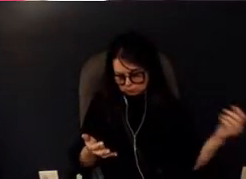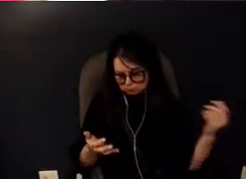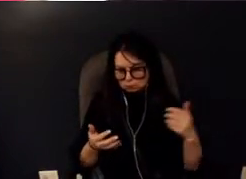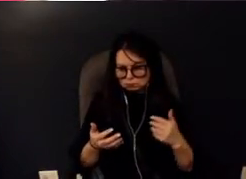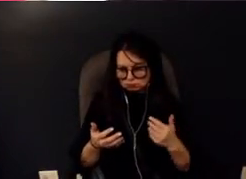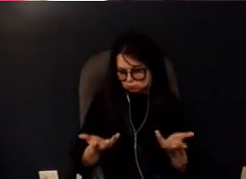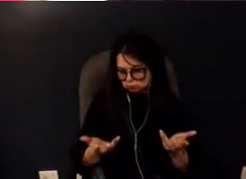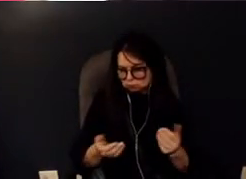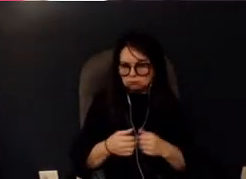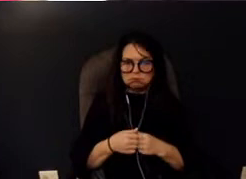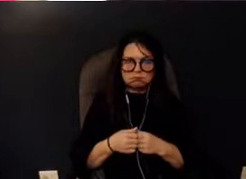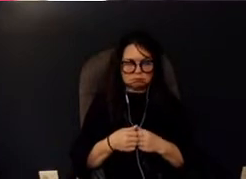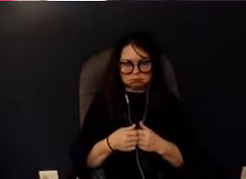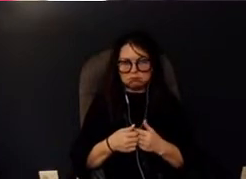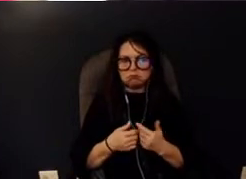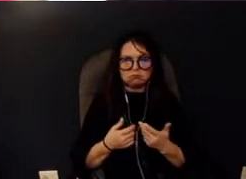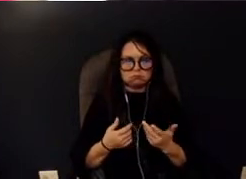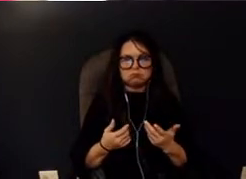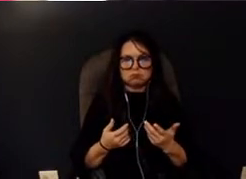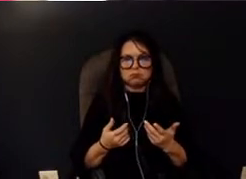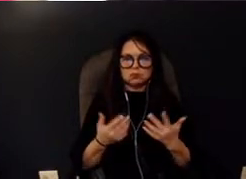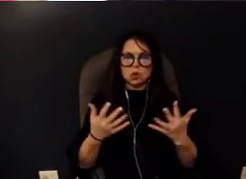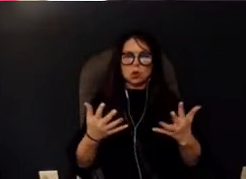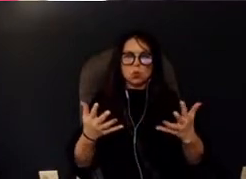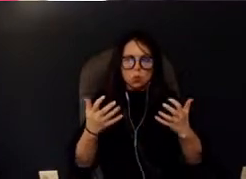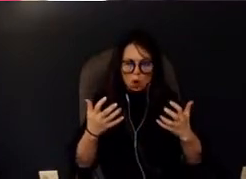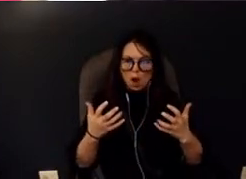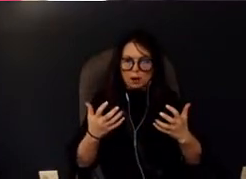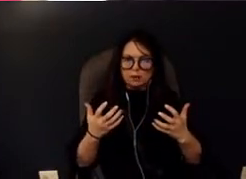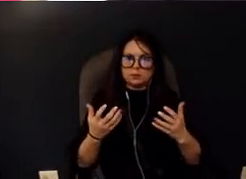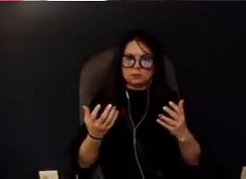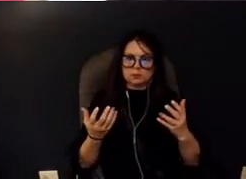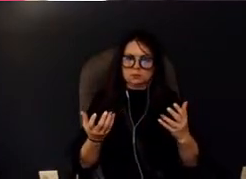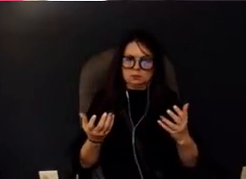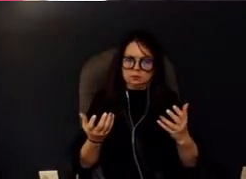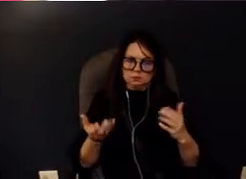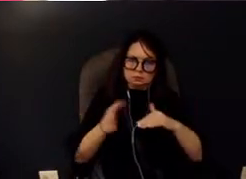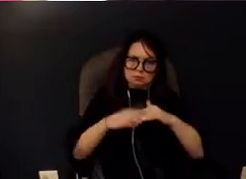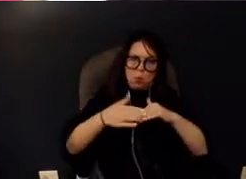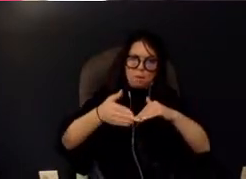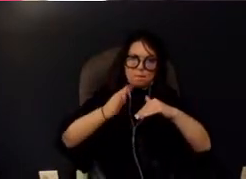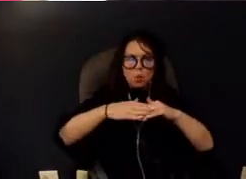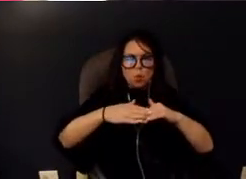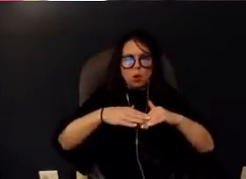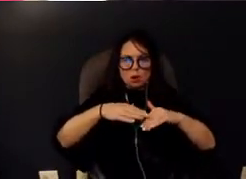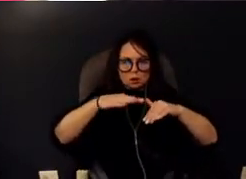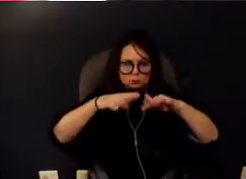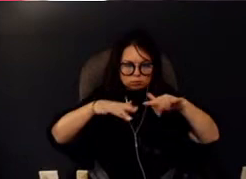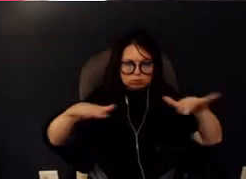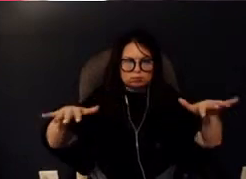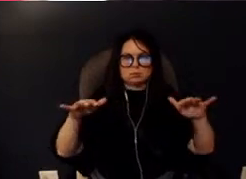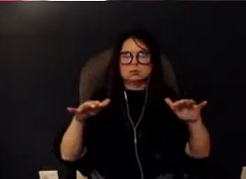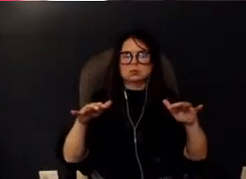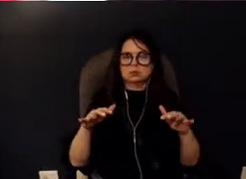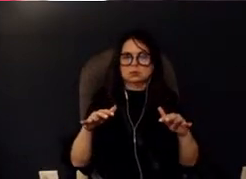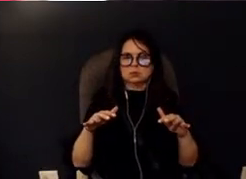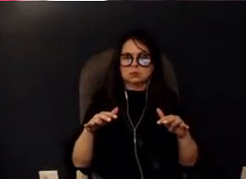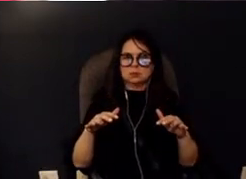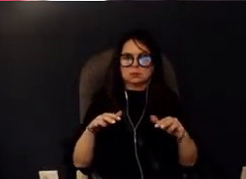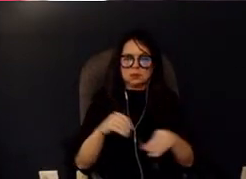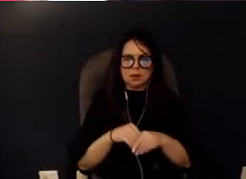diverse the police officers. I'm not sure what the percentage is, but majority of the officers